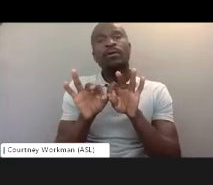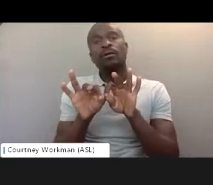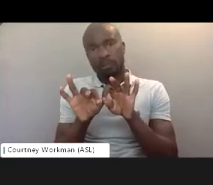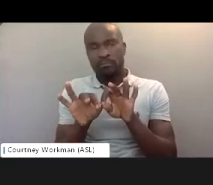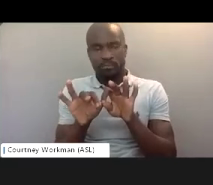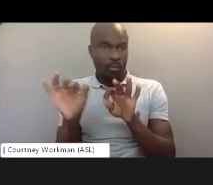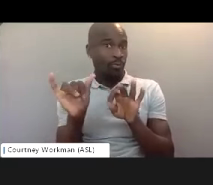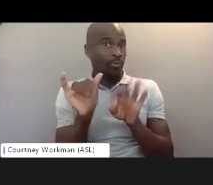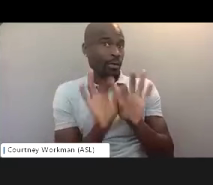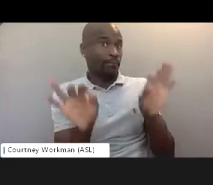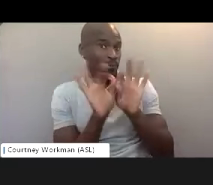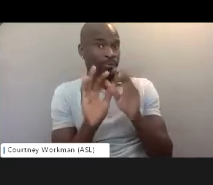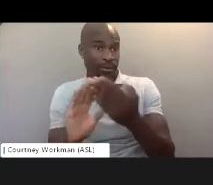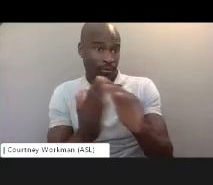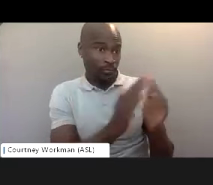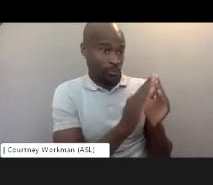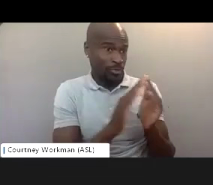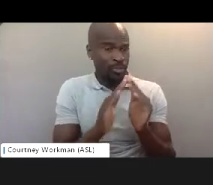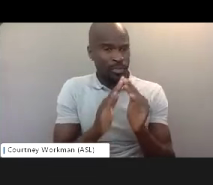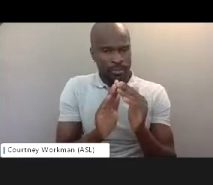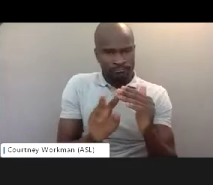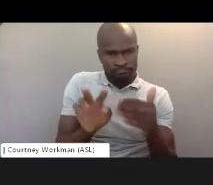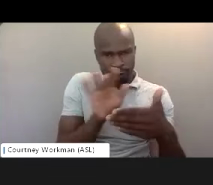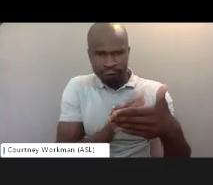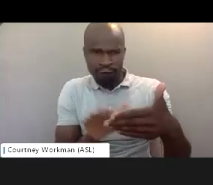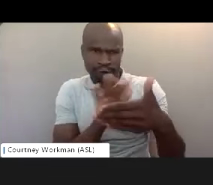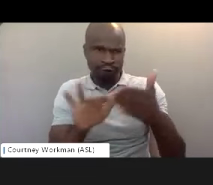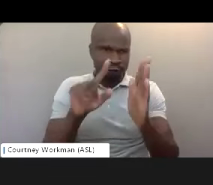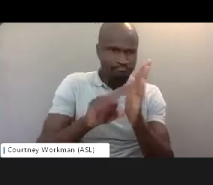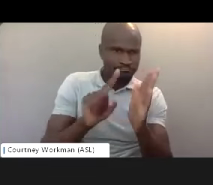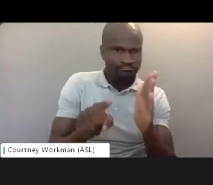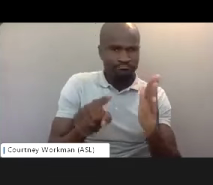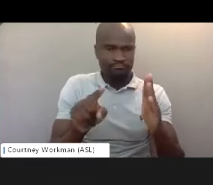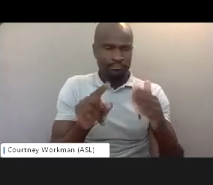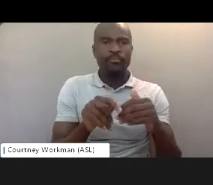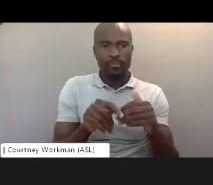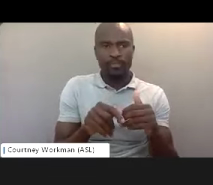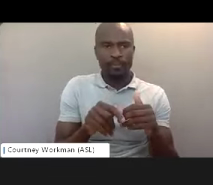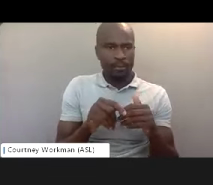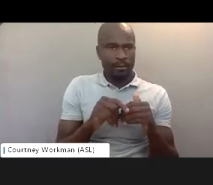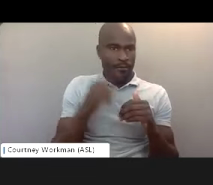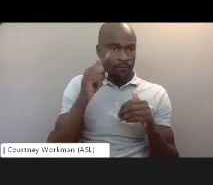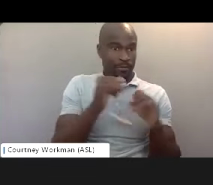mass violence, both from the direct and indirect victims, really to be able to find out what's going on. So one of